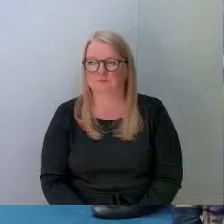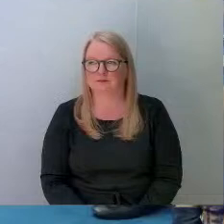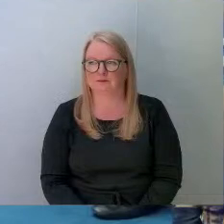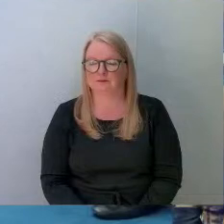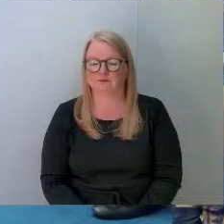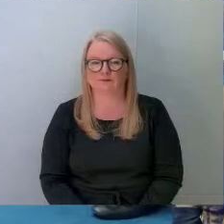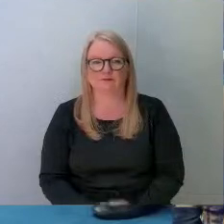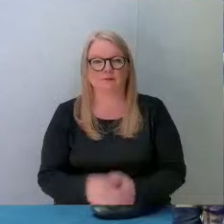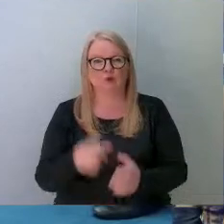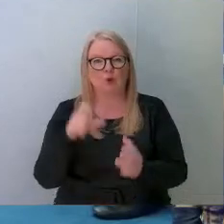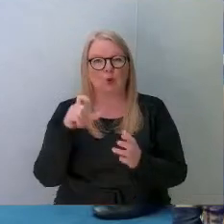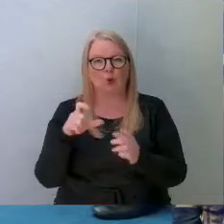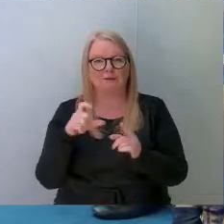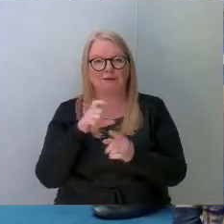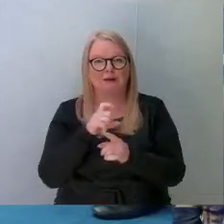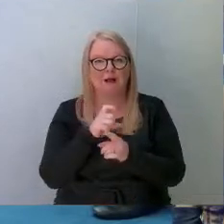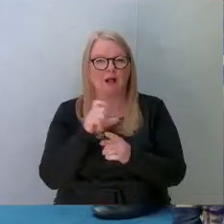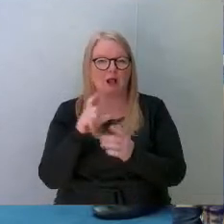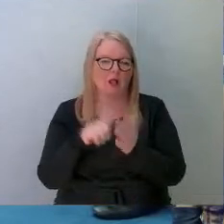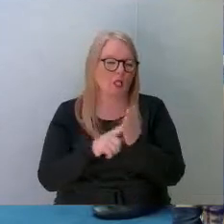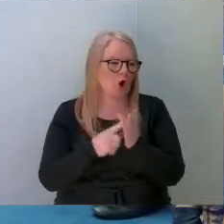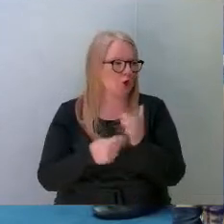Cody Clark.